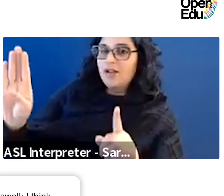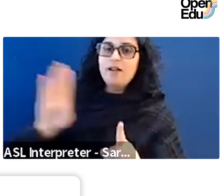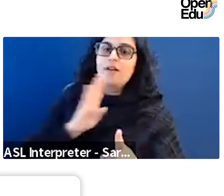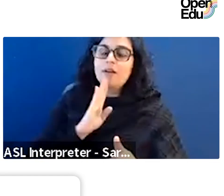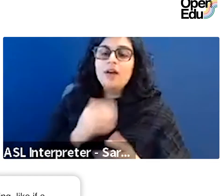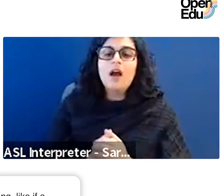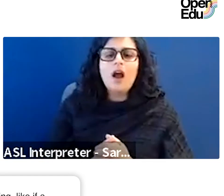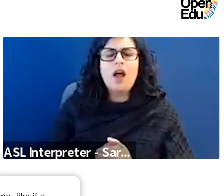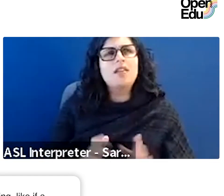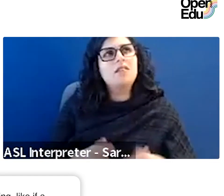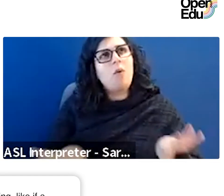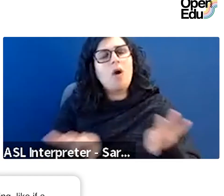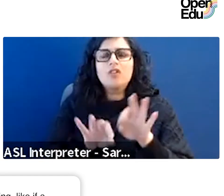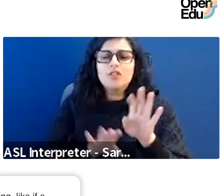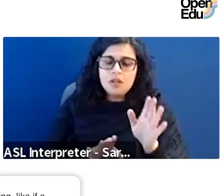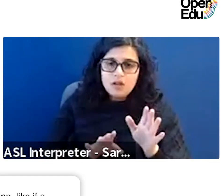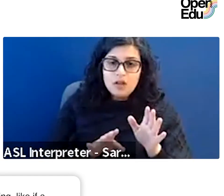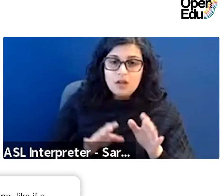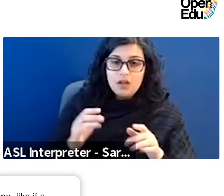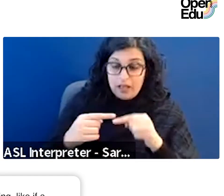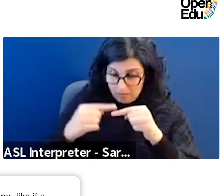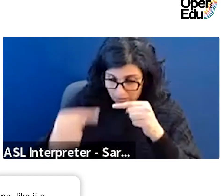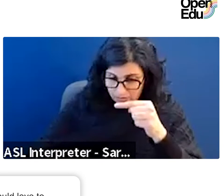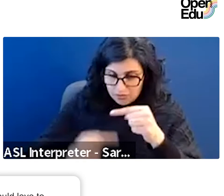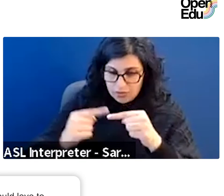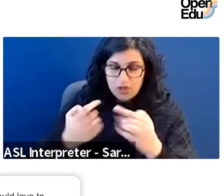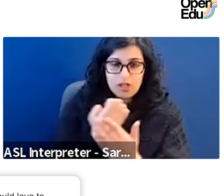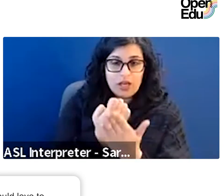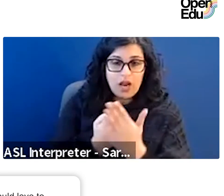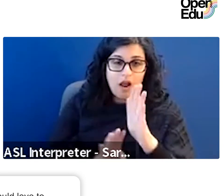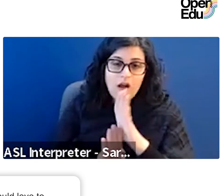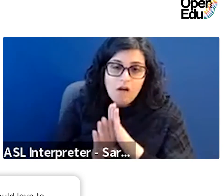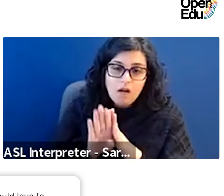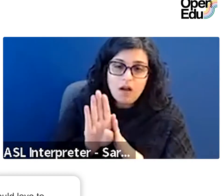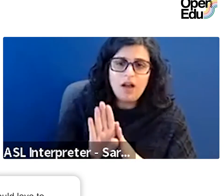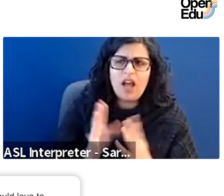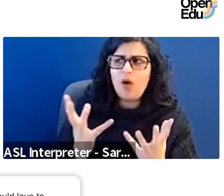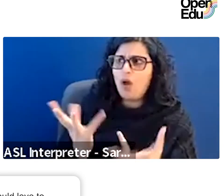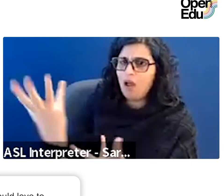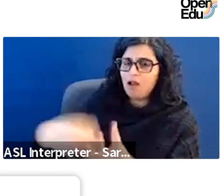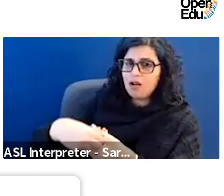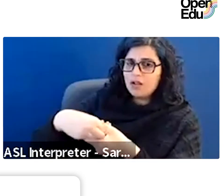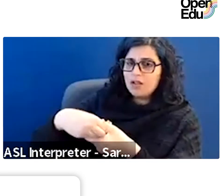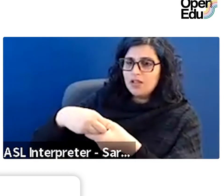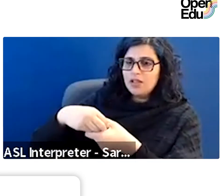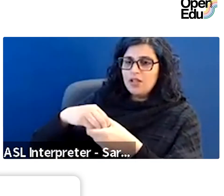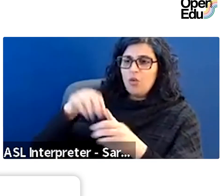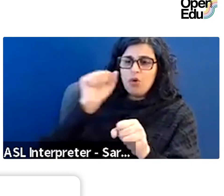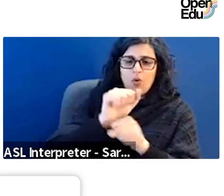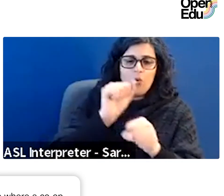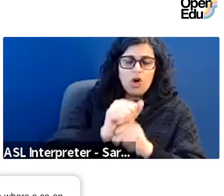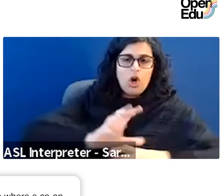to just building, if a circular economy is getting built, I would love to build it with a worker ownership at the